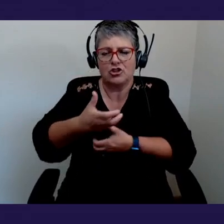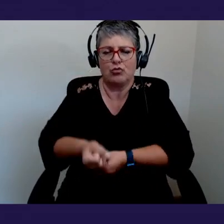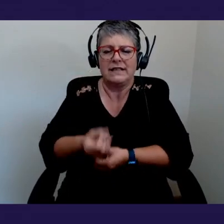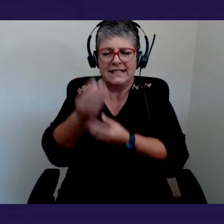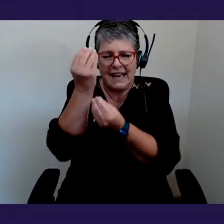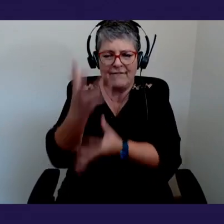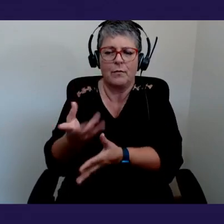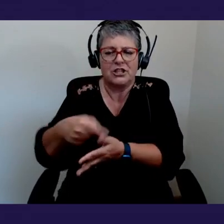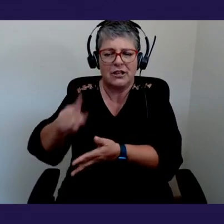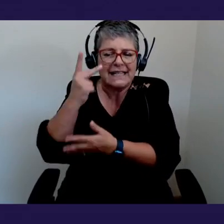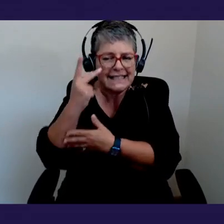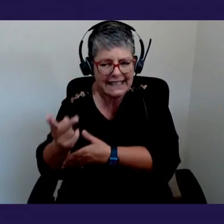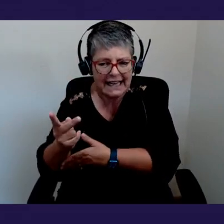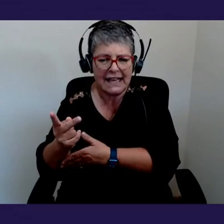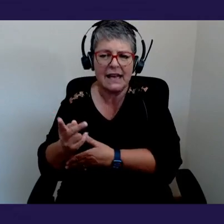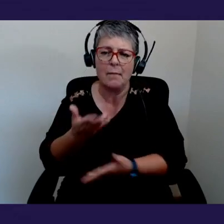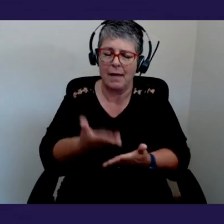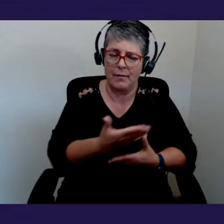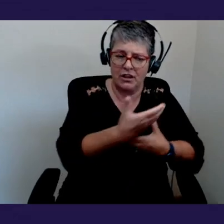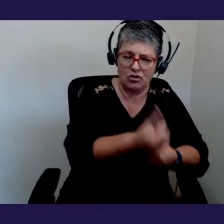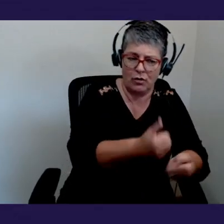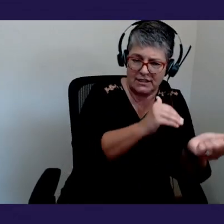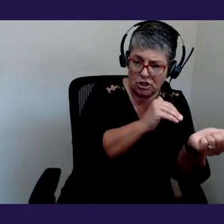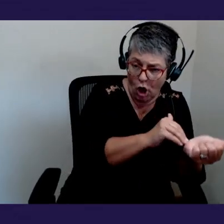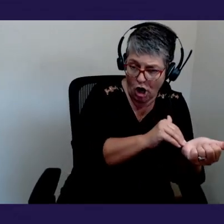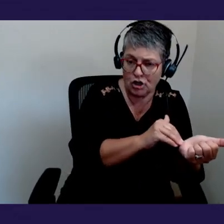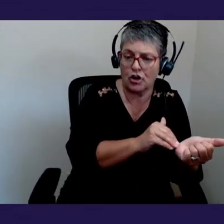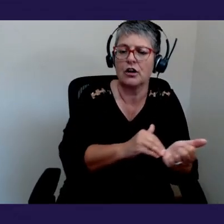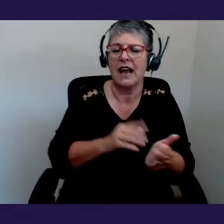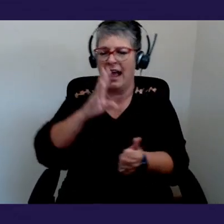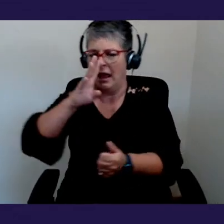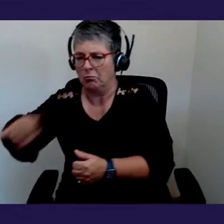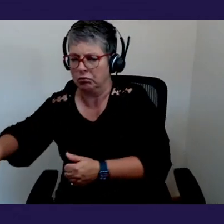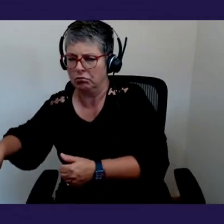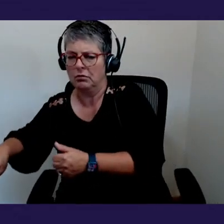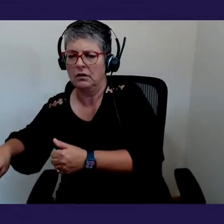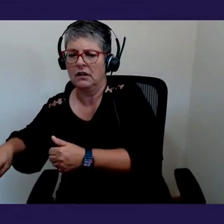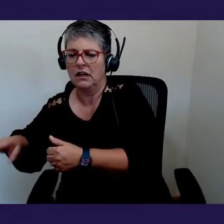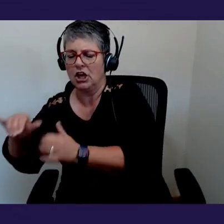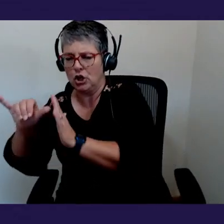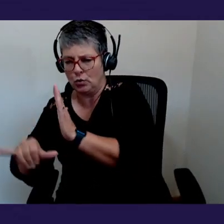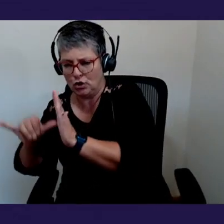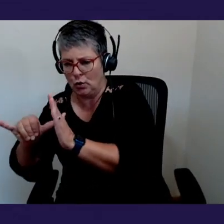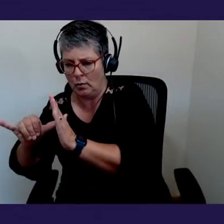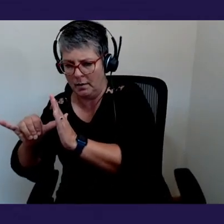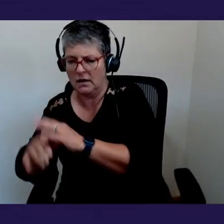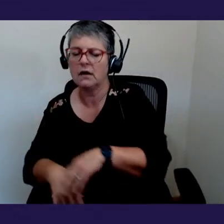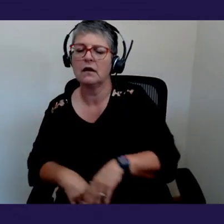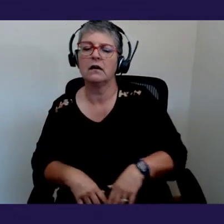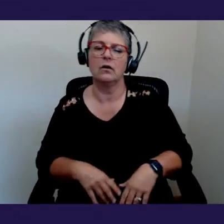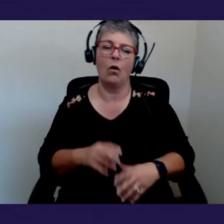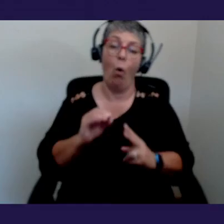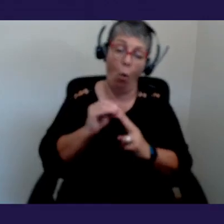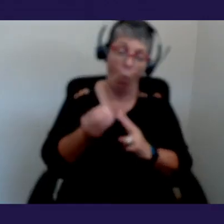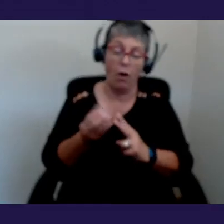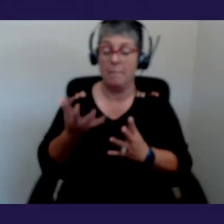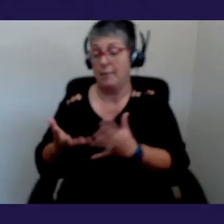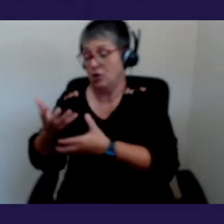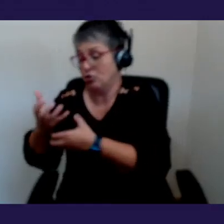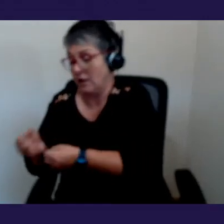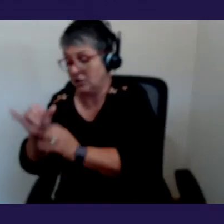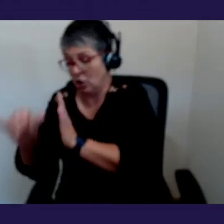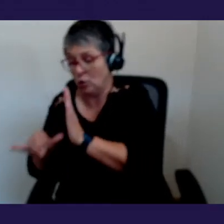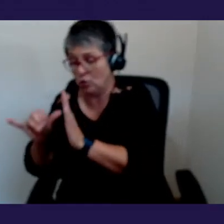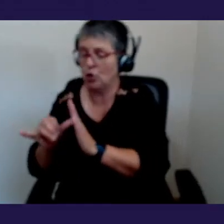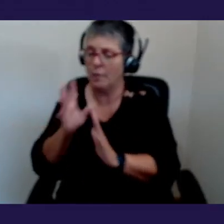seeing. They might trust what a doctor tells them and distrust the content of a YouTube video, or it might be the other way around. So